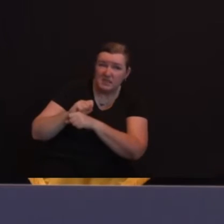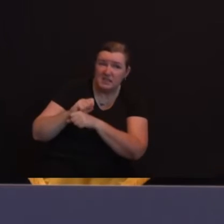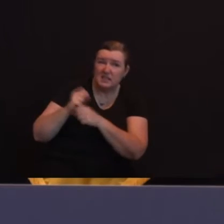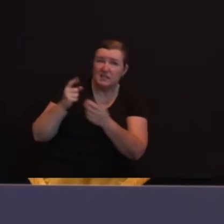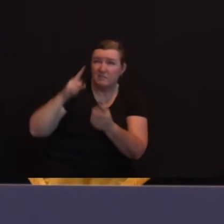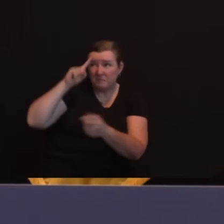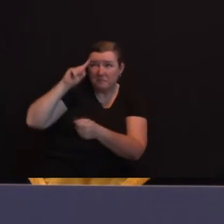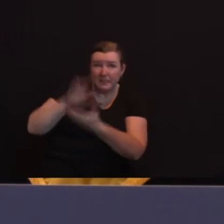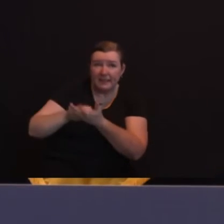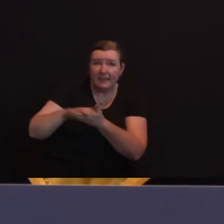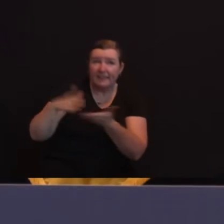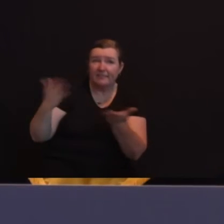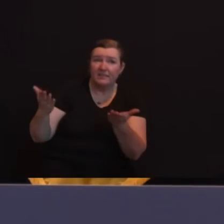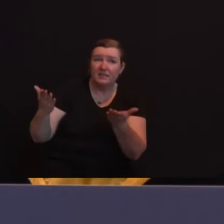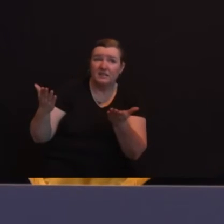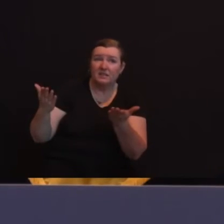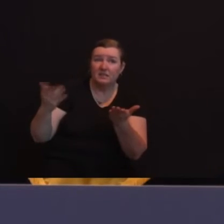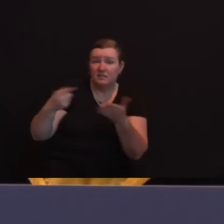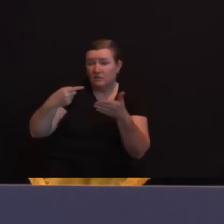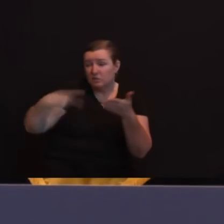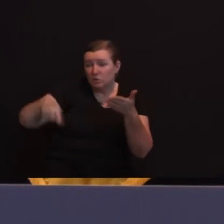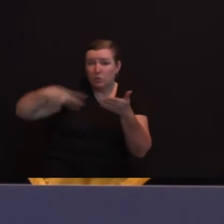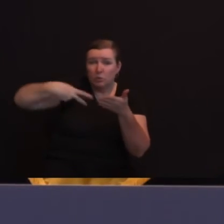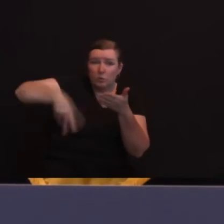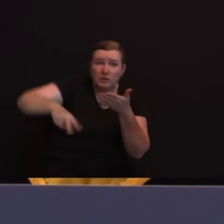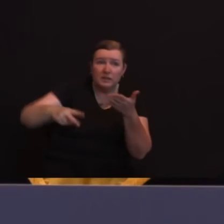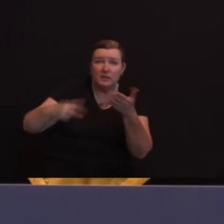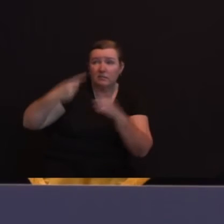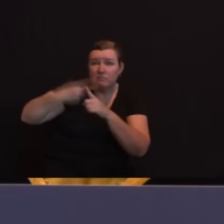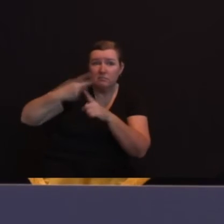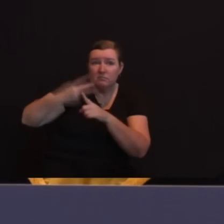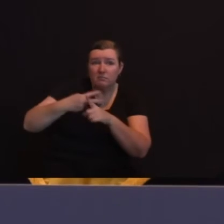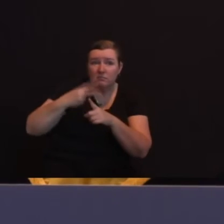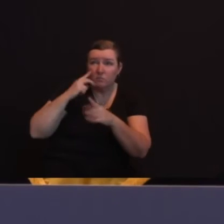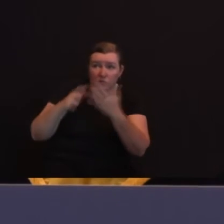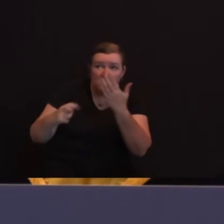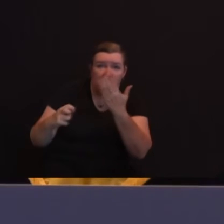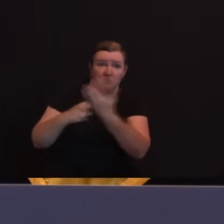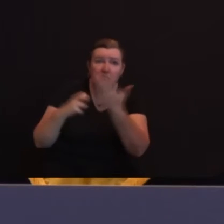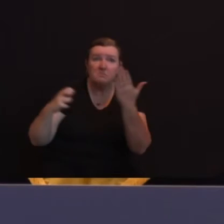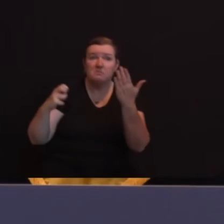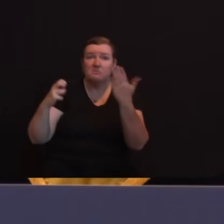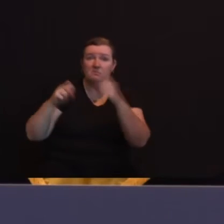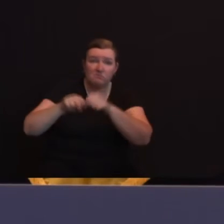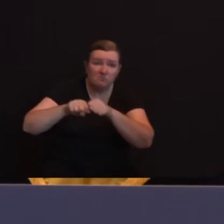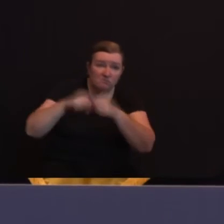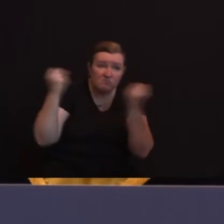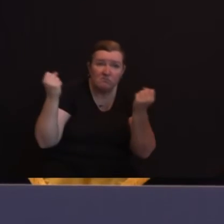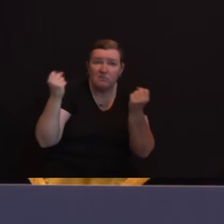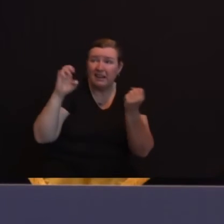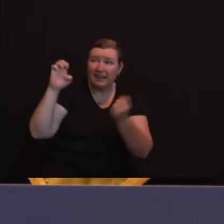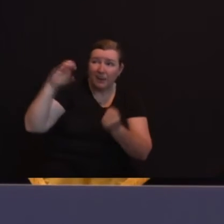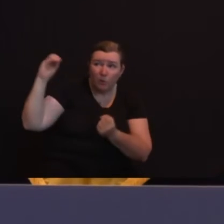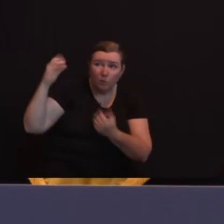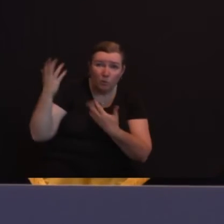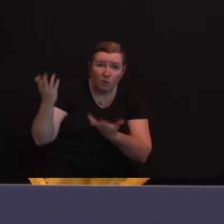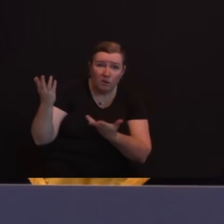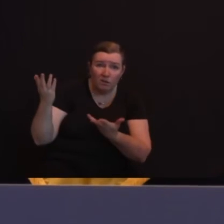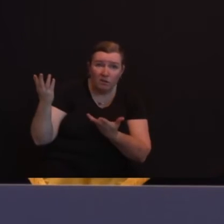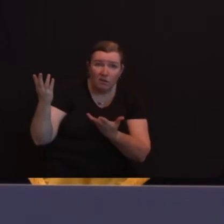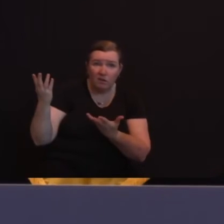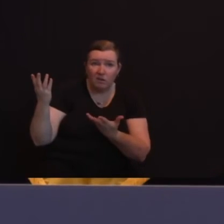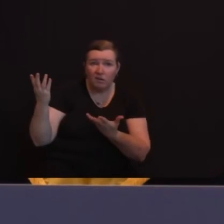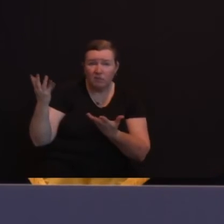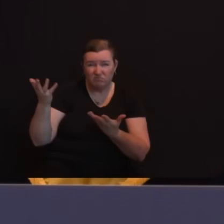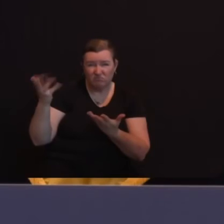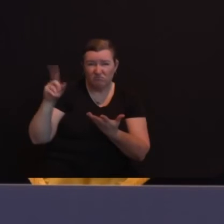the next week, 2 or a month, there'll be citations for violating that executive order? And with major shopping day, Black Friday, still